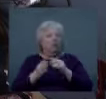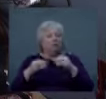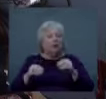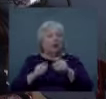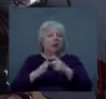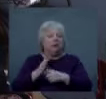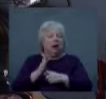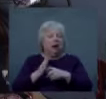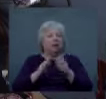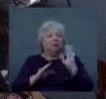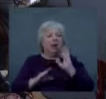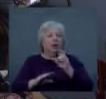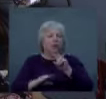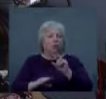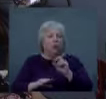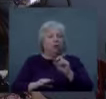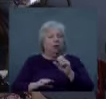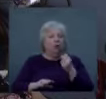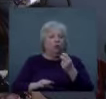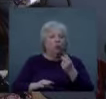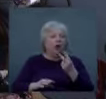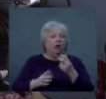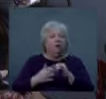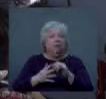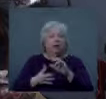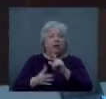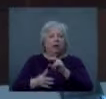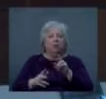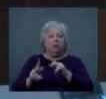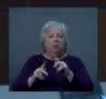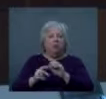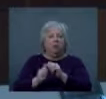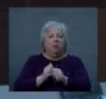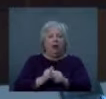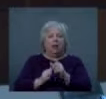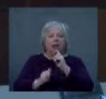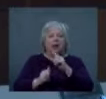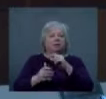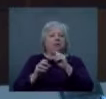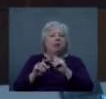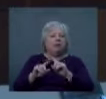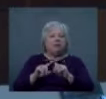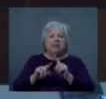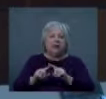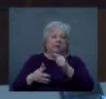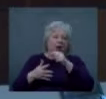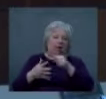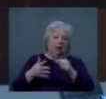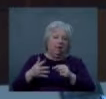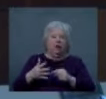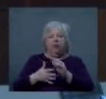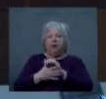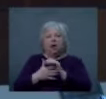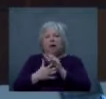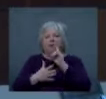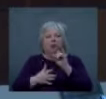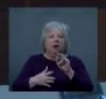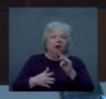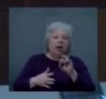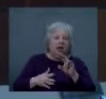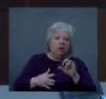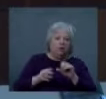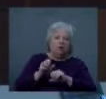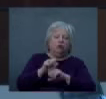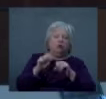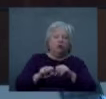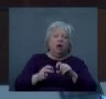tax initiative in 2012 that was passed overwhelmingly by the city of Little Rock, there were a number of different items. There were dollars for infrastructure. There were dollars